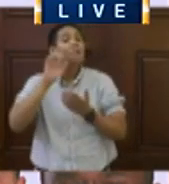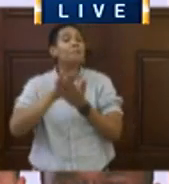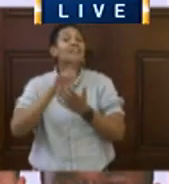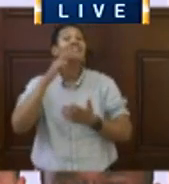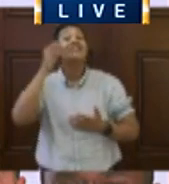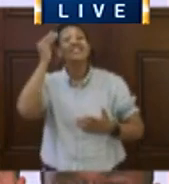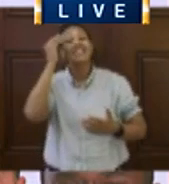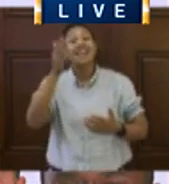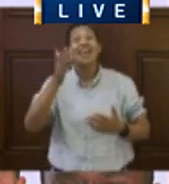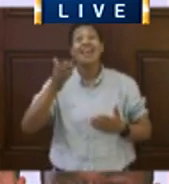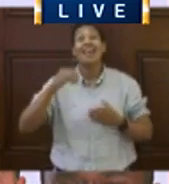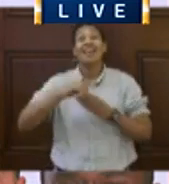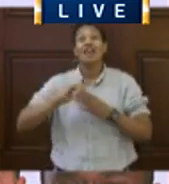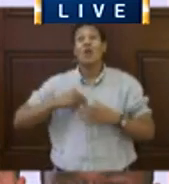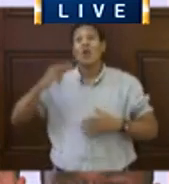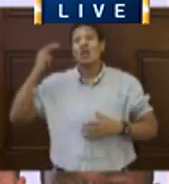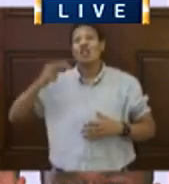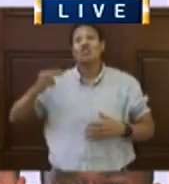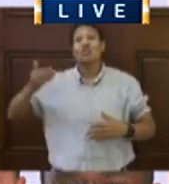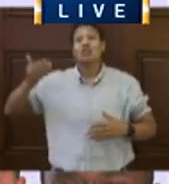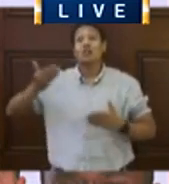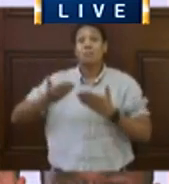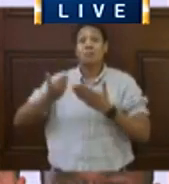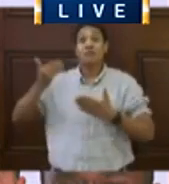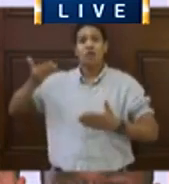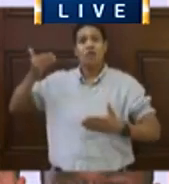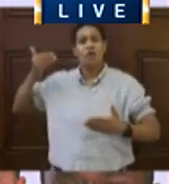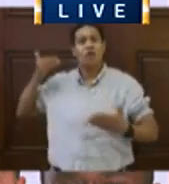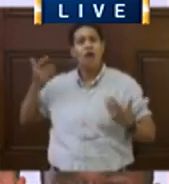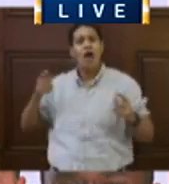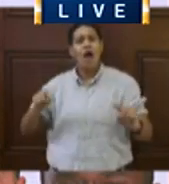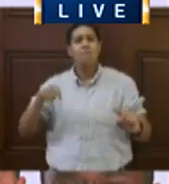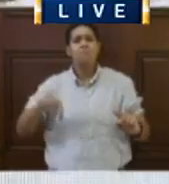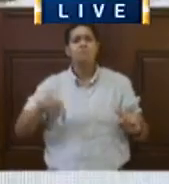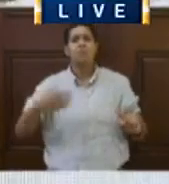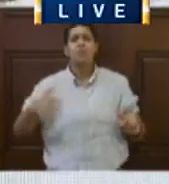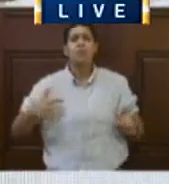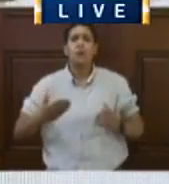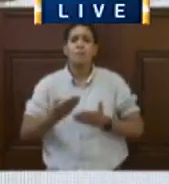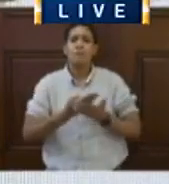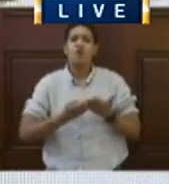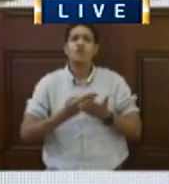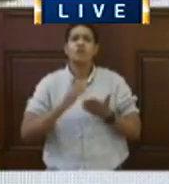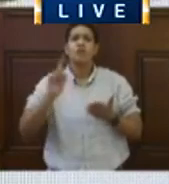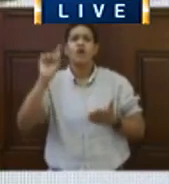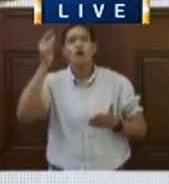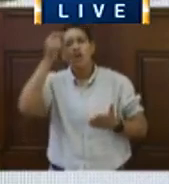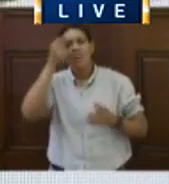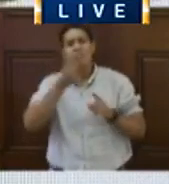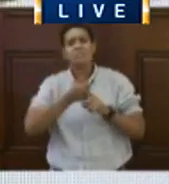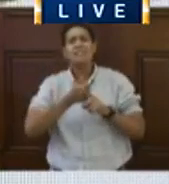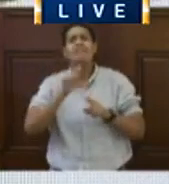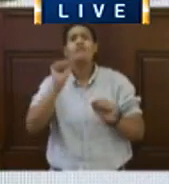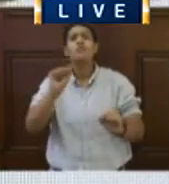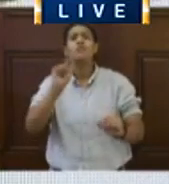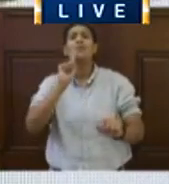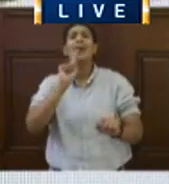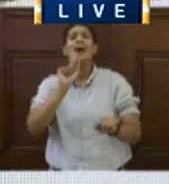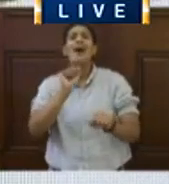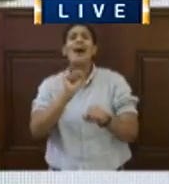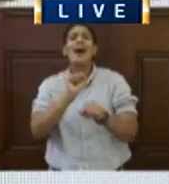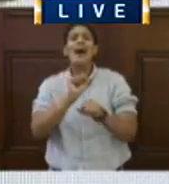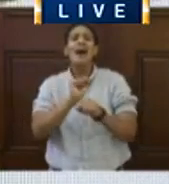history have we had such a budget where the government could actually make